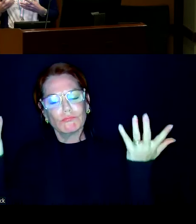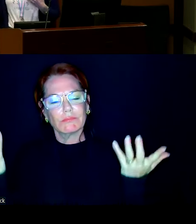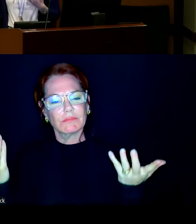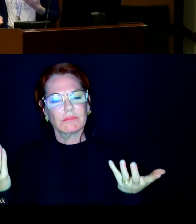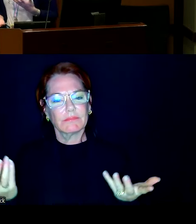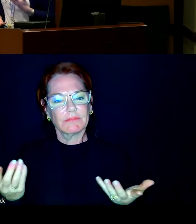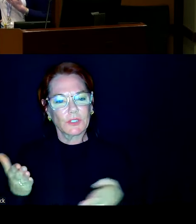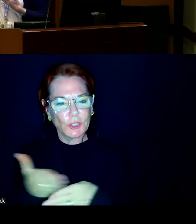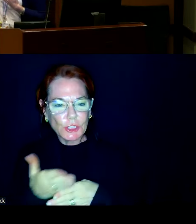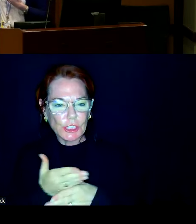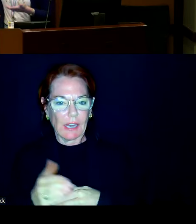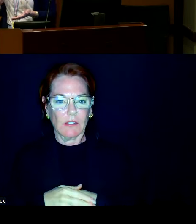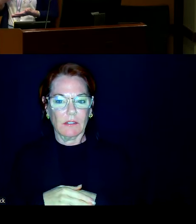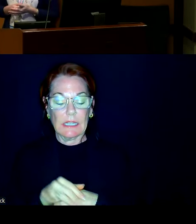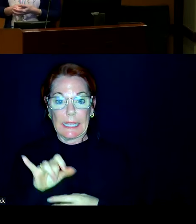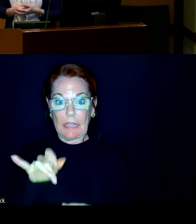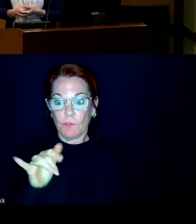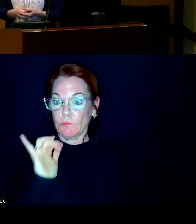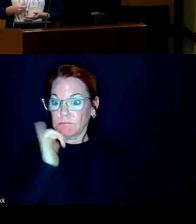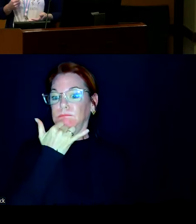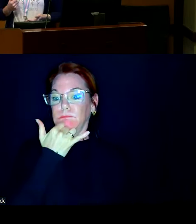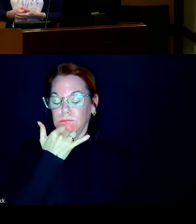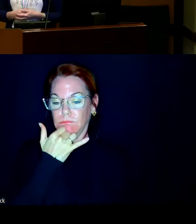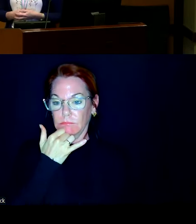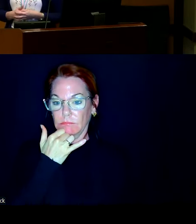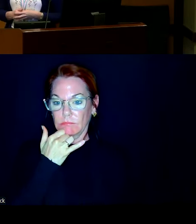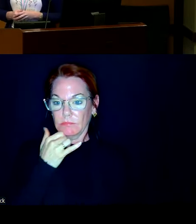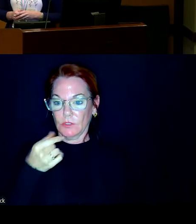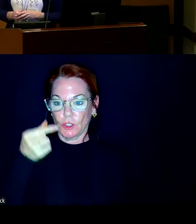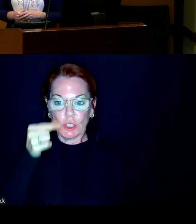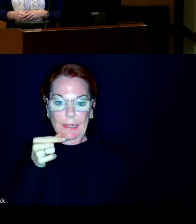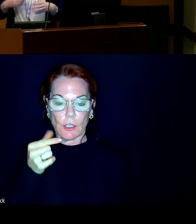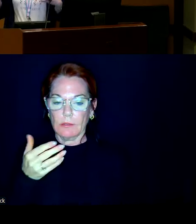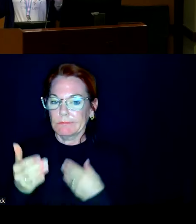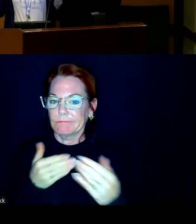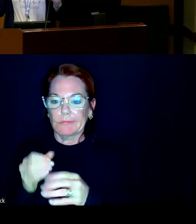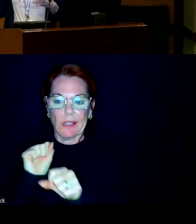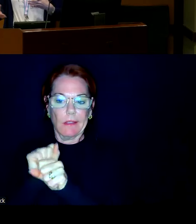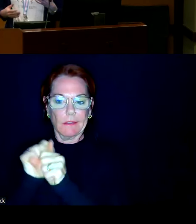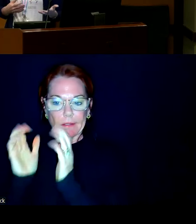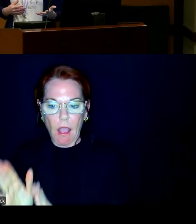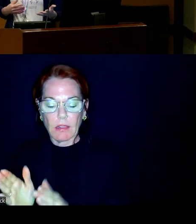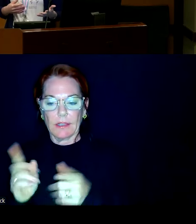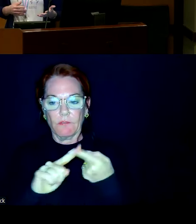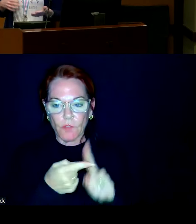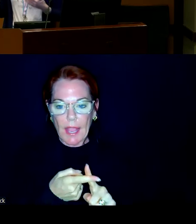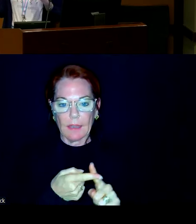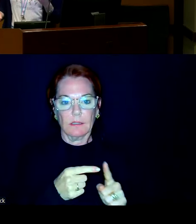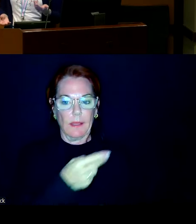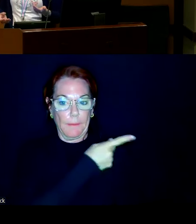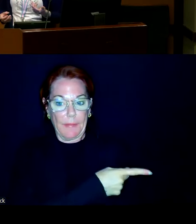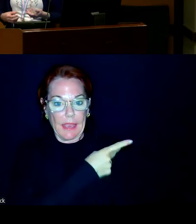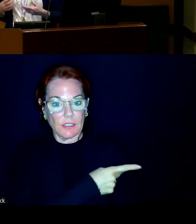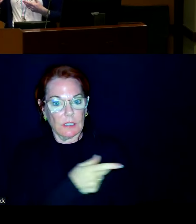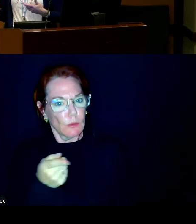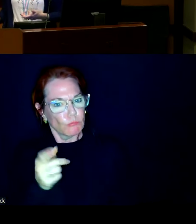If you hear somebody misgendering, whether it's a colleague, a friend, a patient, speak up and say something. And the most